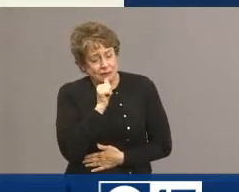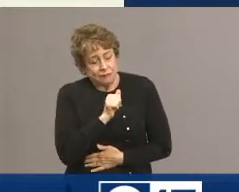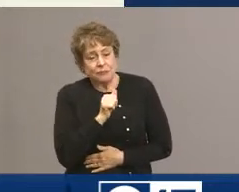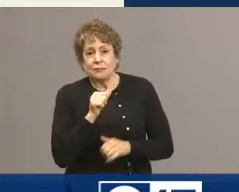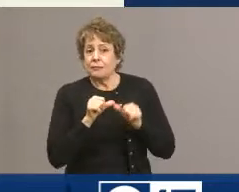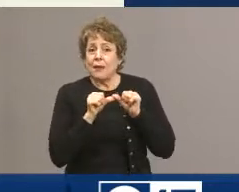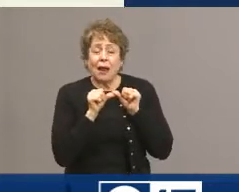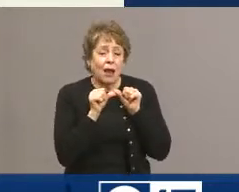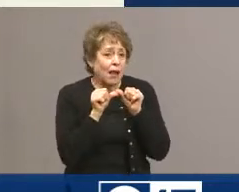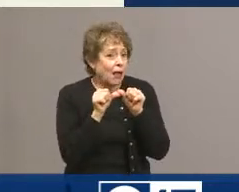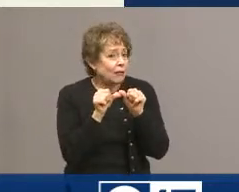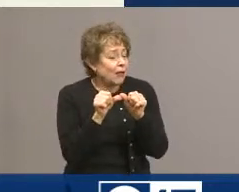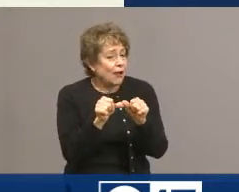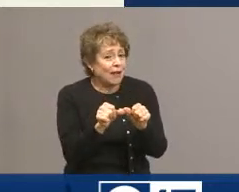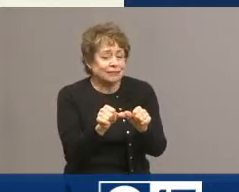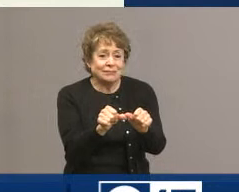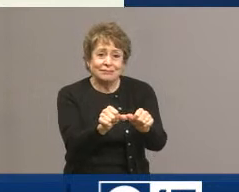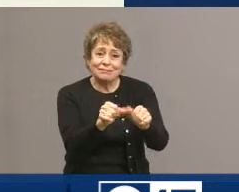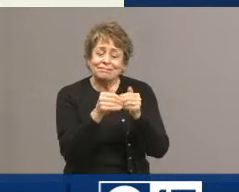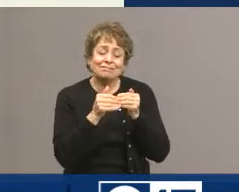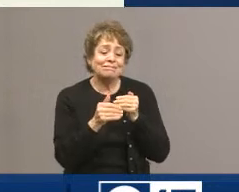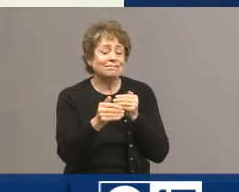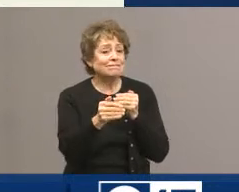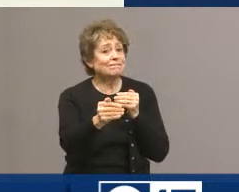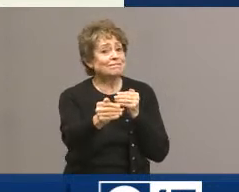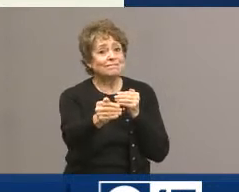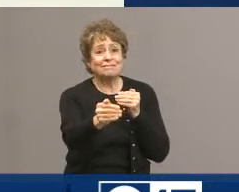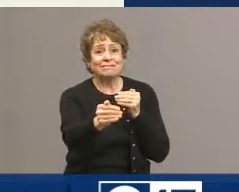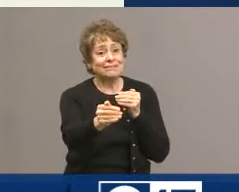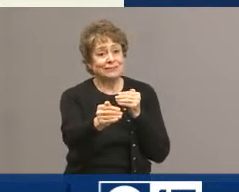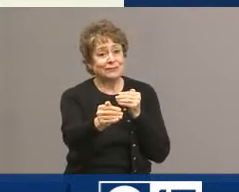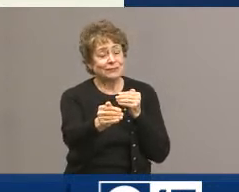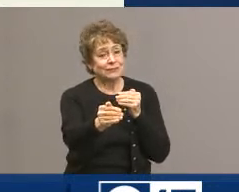Remember, you are safer at home. The